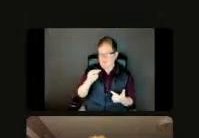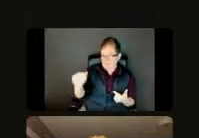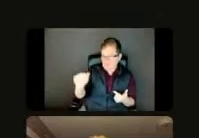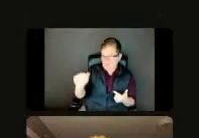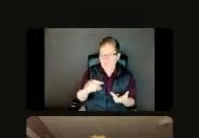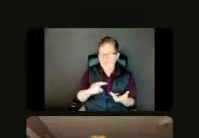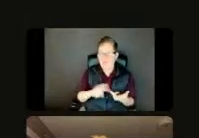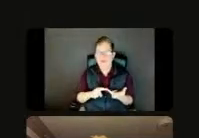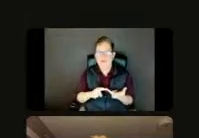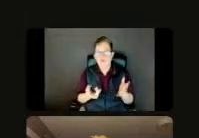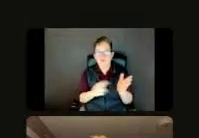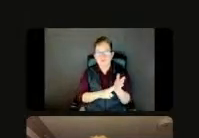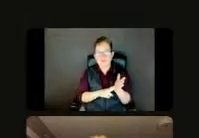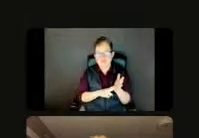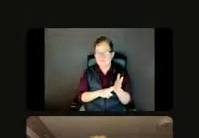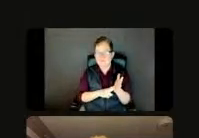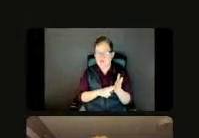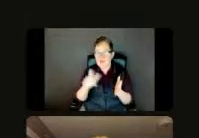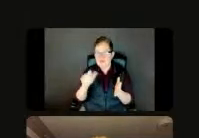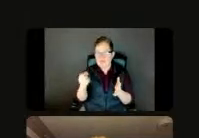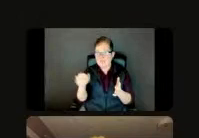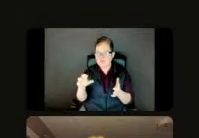Gliss Labor Services.